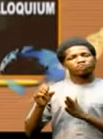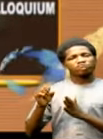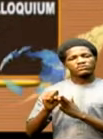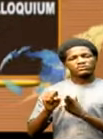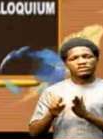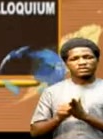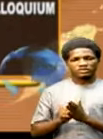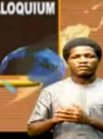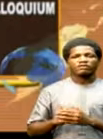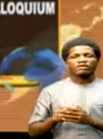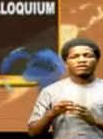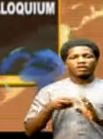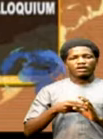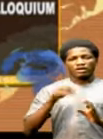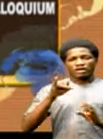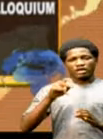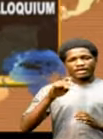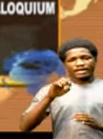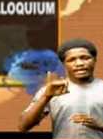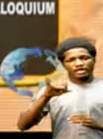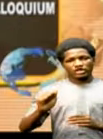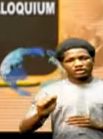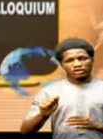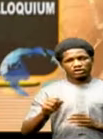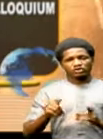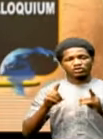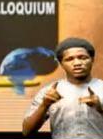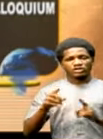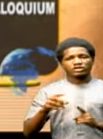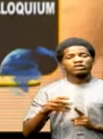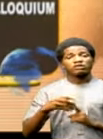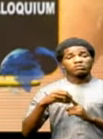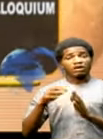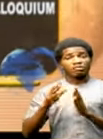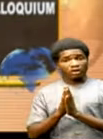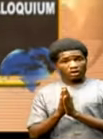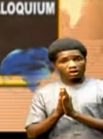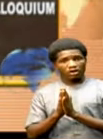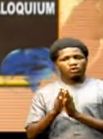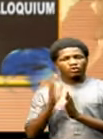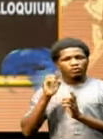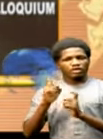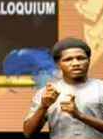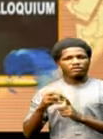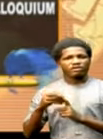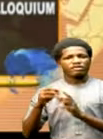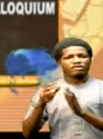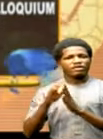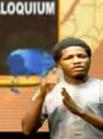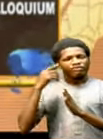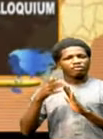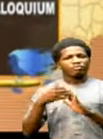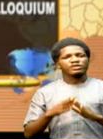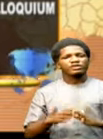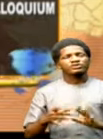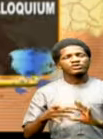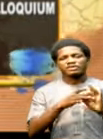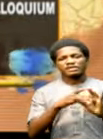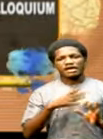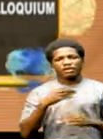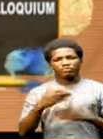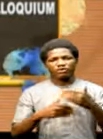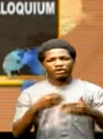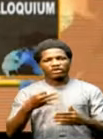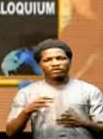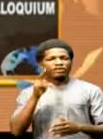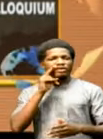Alausa, Ikeja. During the prayer sessions, special prayers will be offered for the peace, unity and progress of Nigeria, as